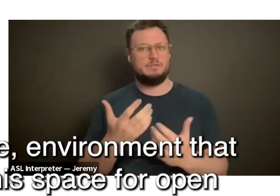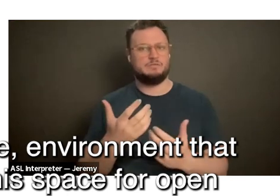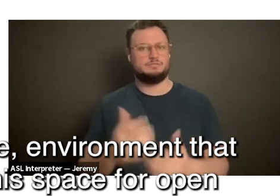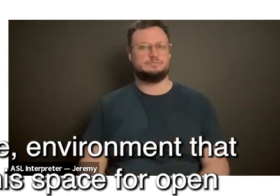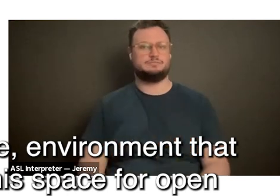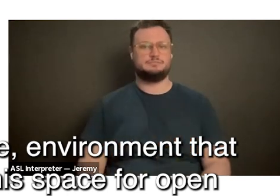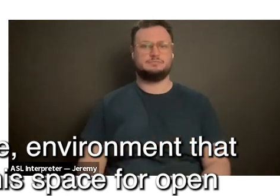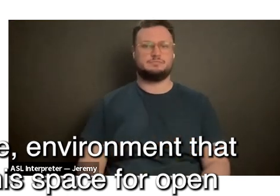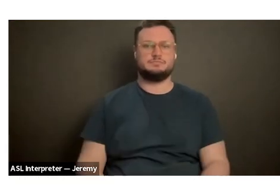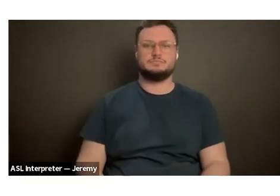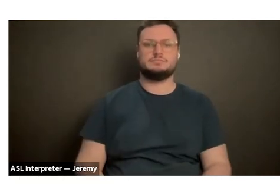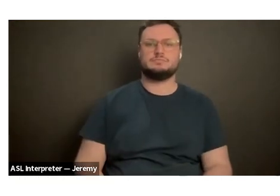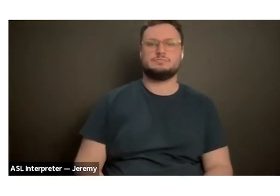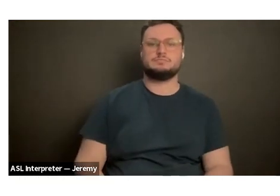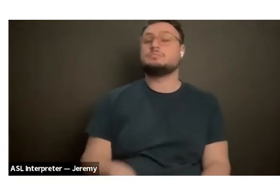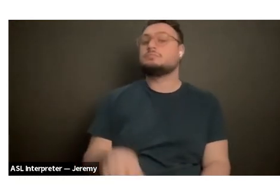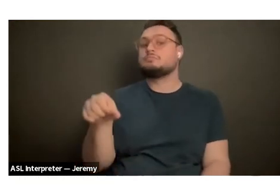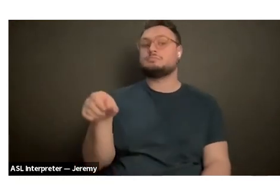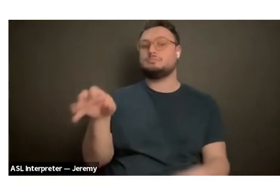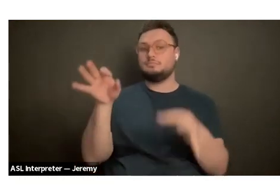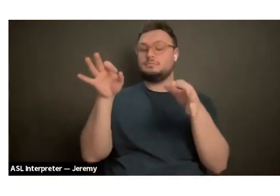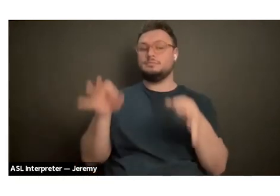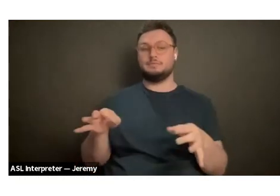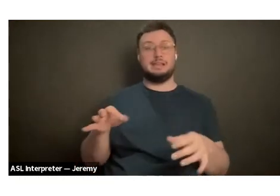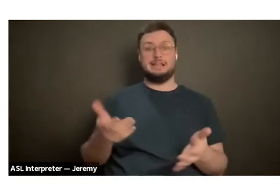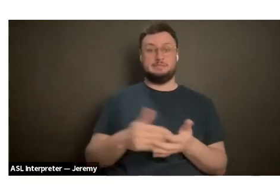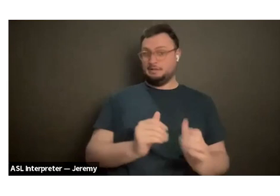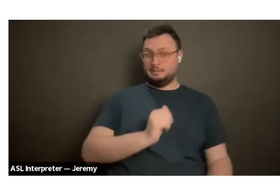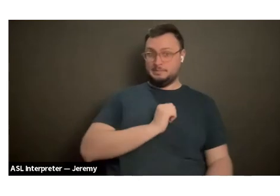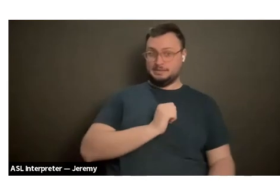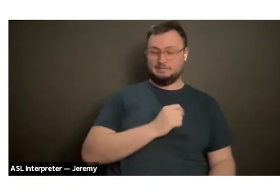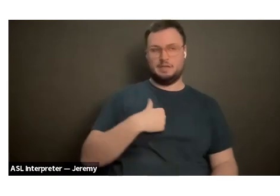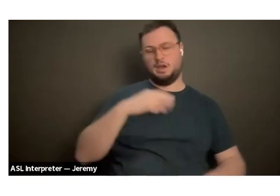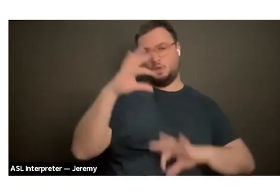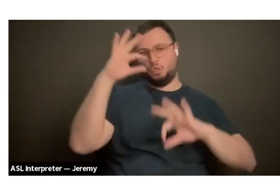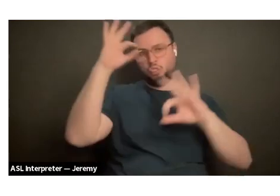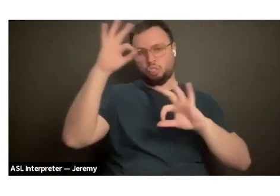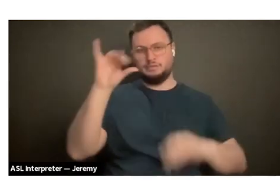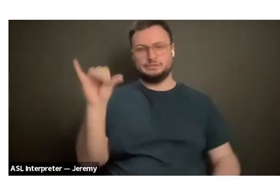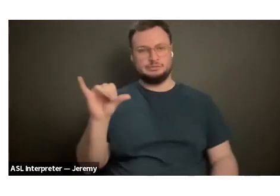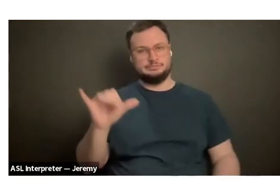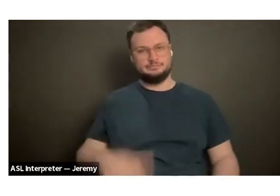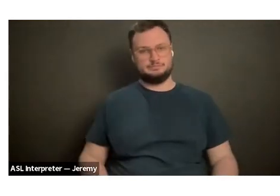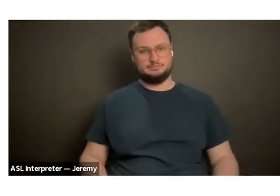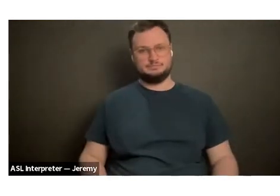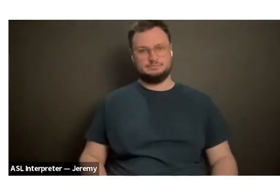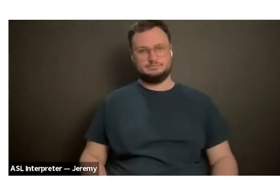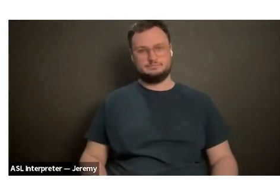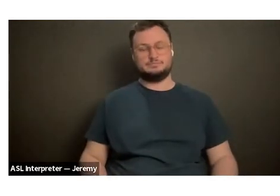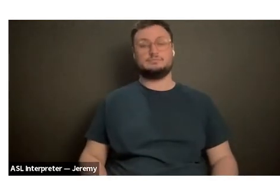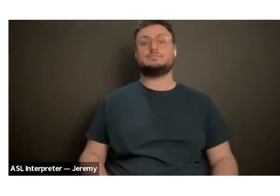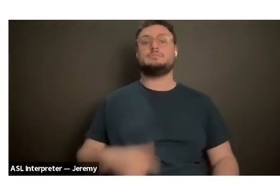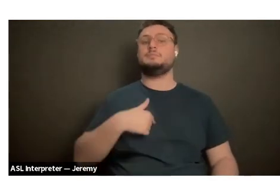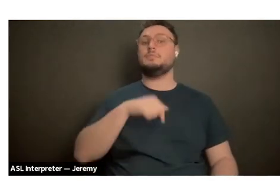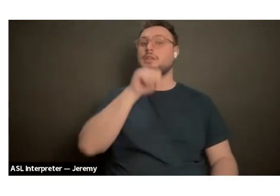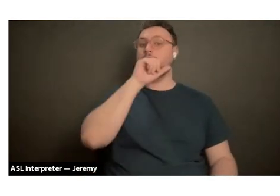I'm gonna put people at ease. Even myself, I don't know anything about anything. I just what I love doing. I like